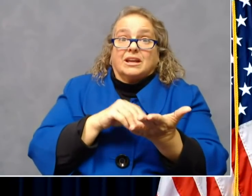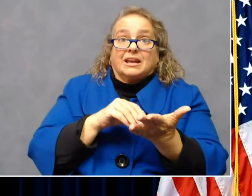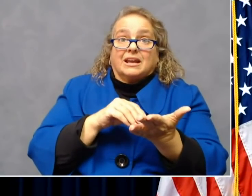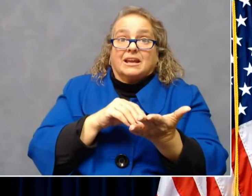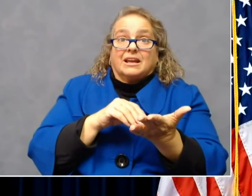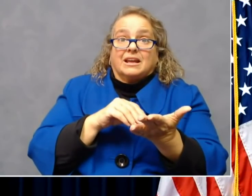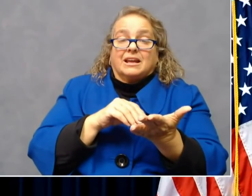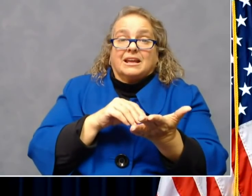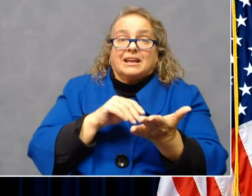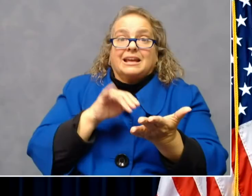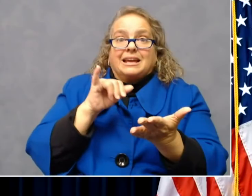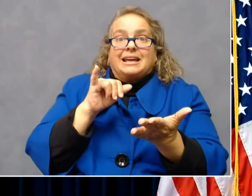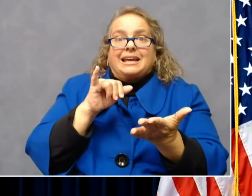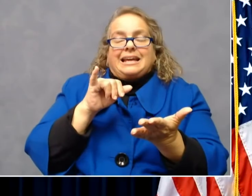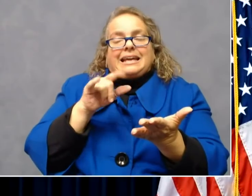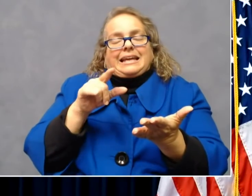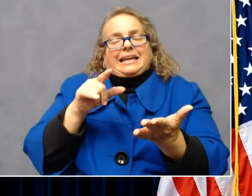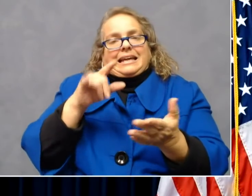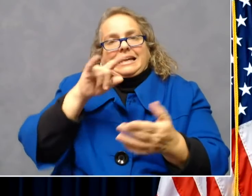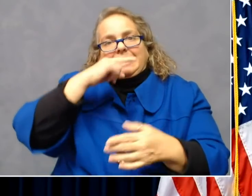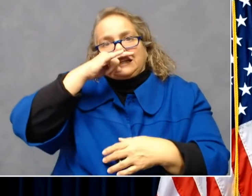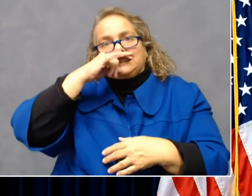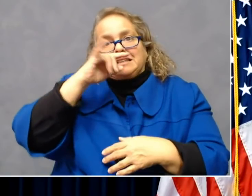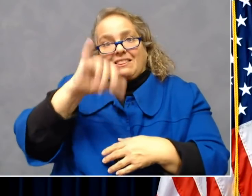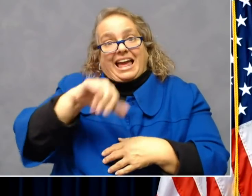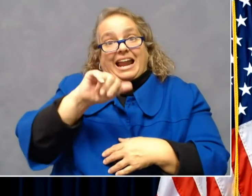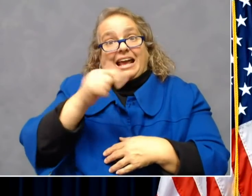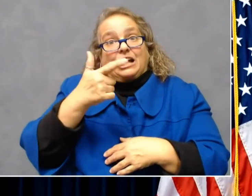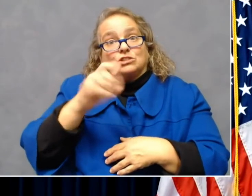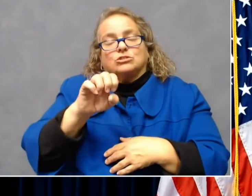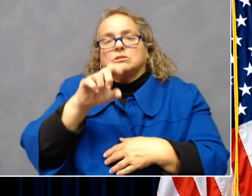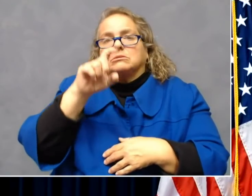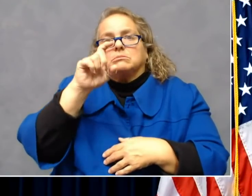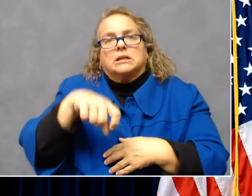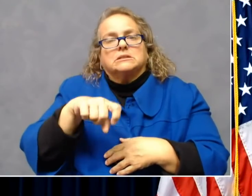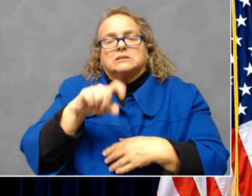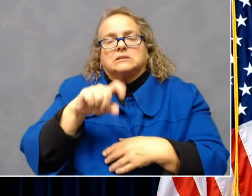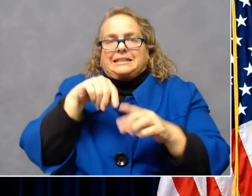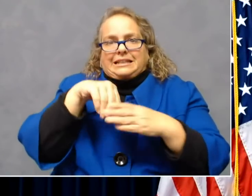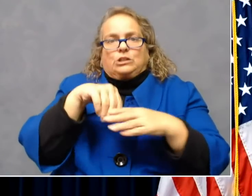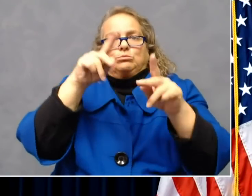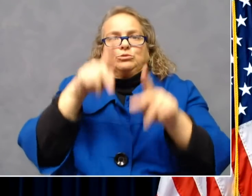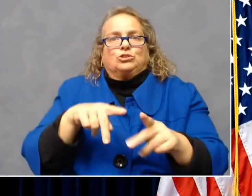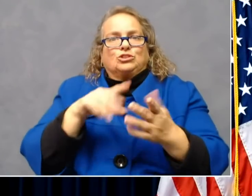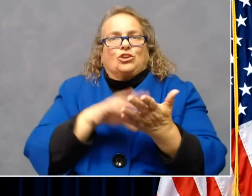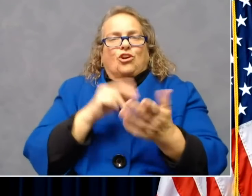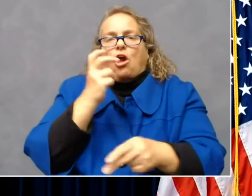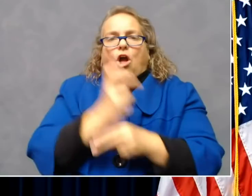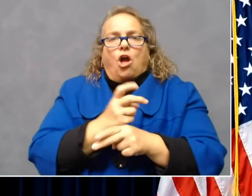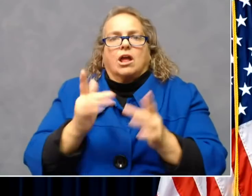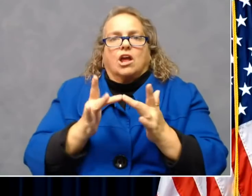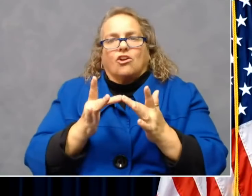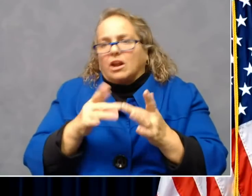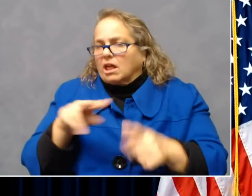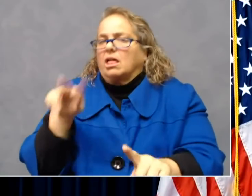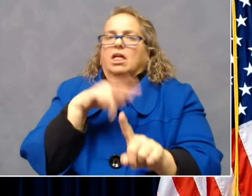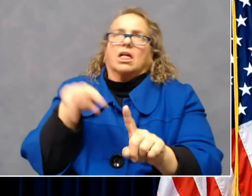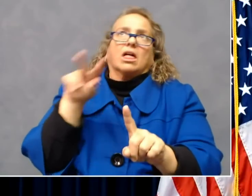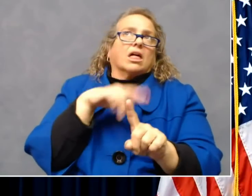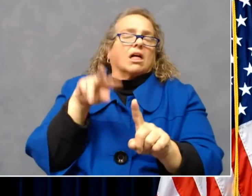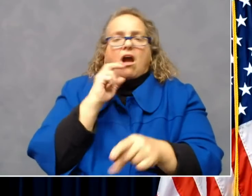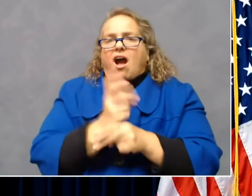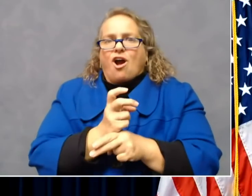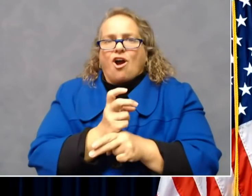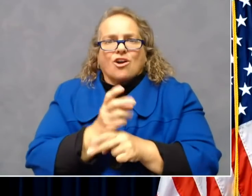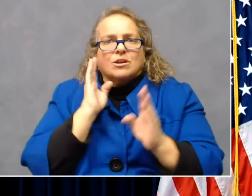greater for kids that age and the development that the cycle that they're in. I know it's important for kids that are